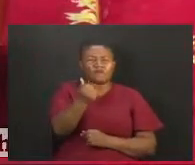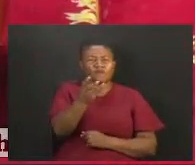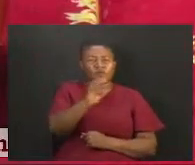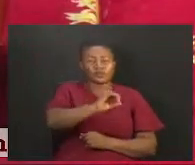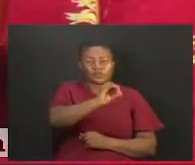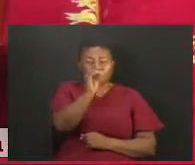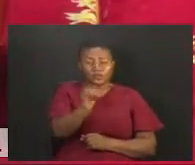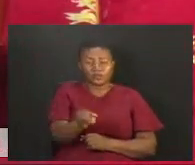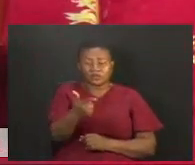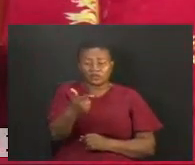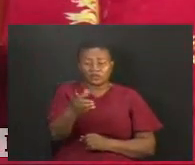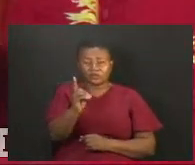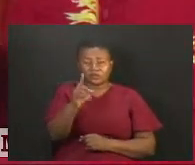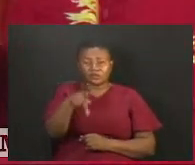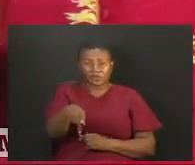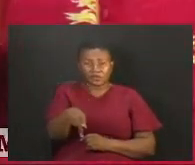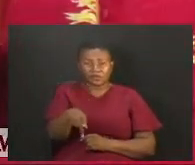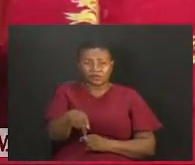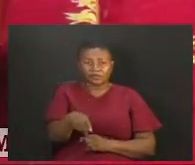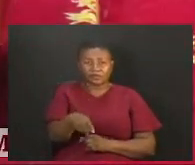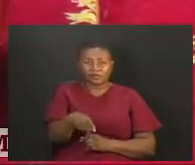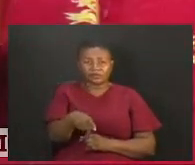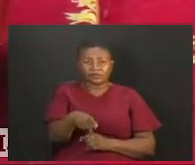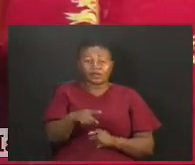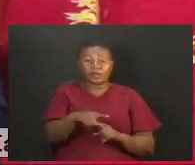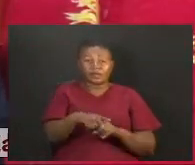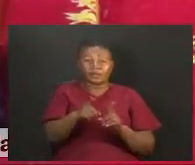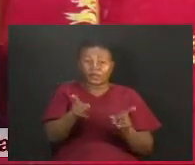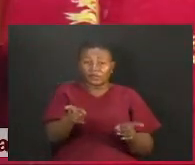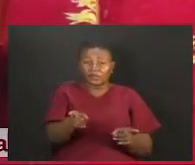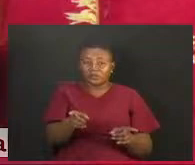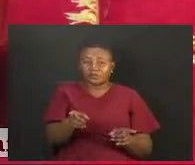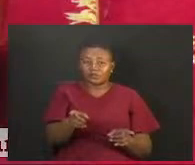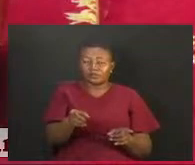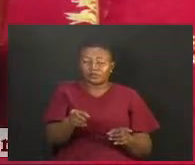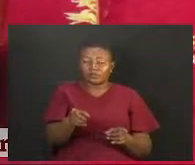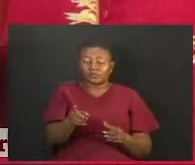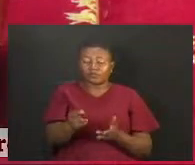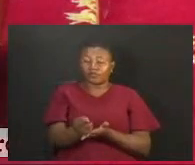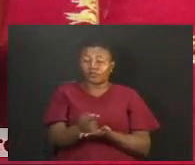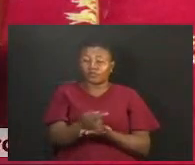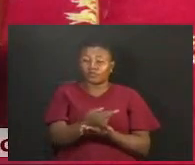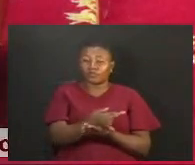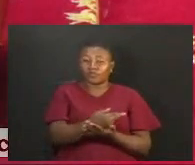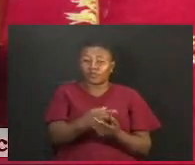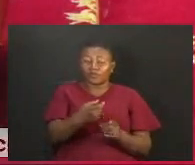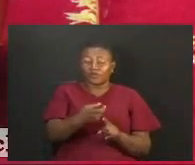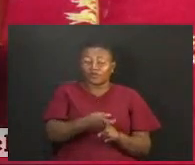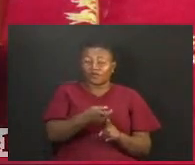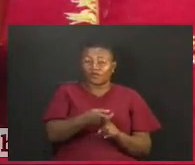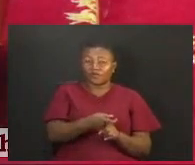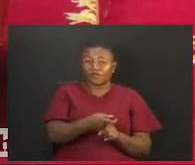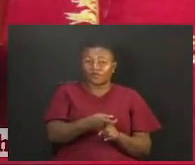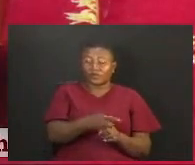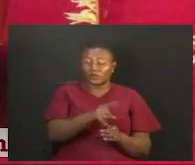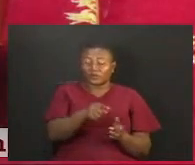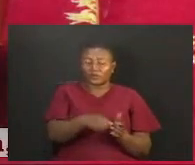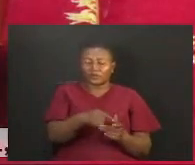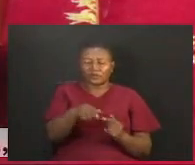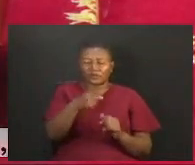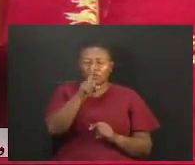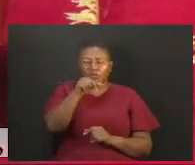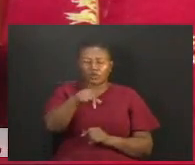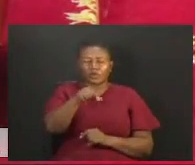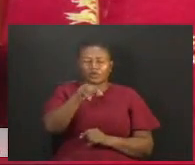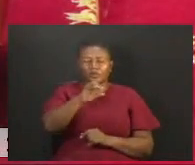of GDP in the case of Ghana. However, Mr. Speaker, revenue from extractive industry is around